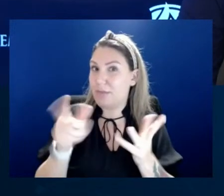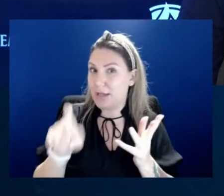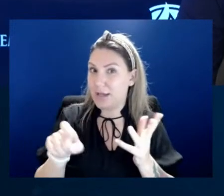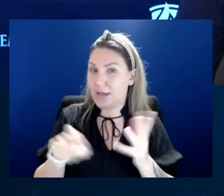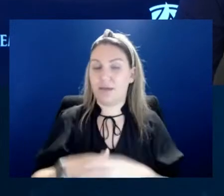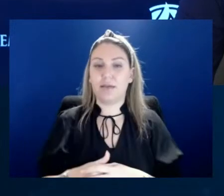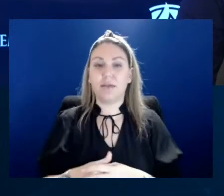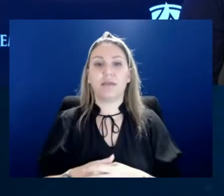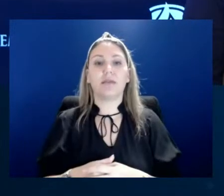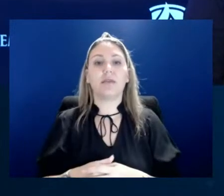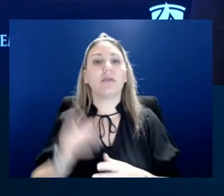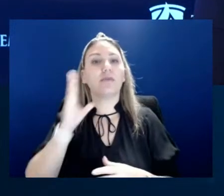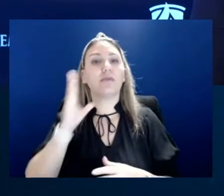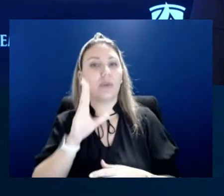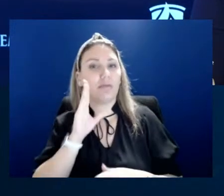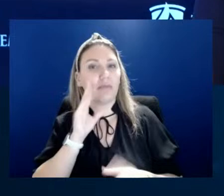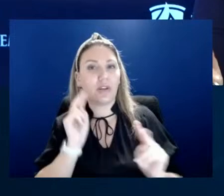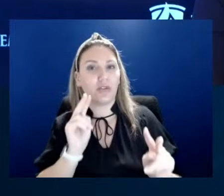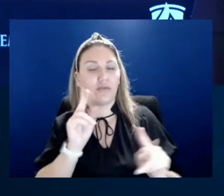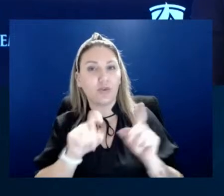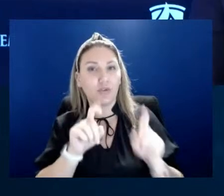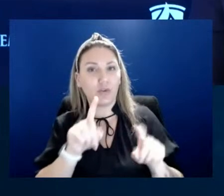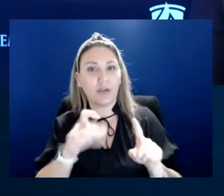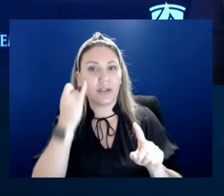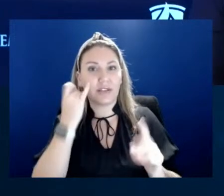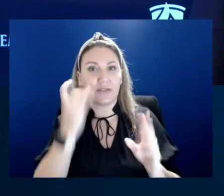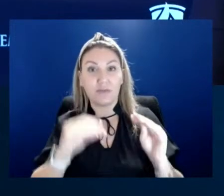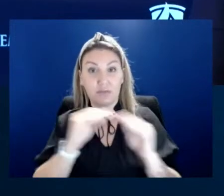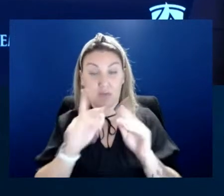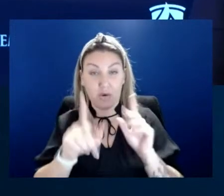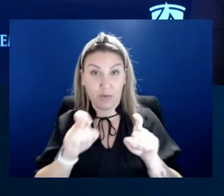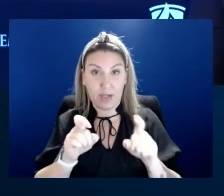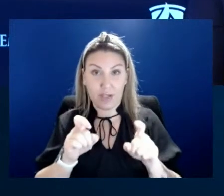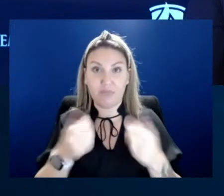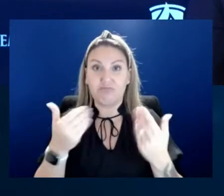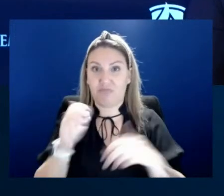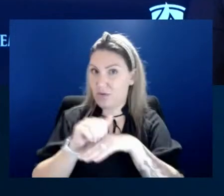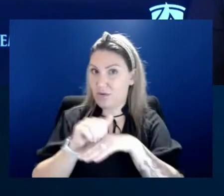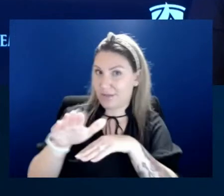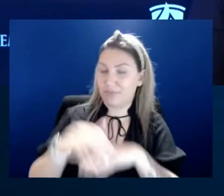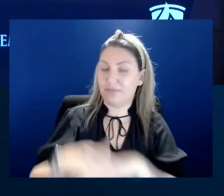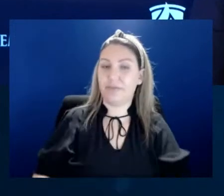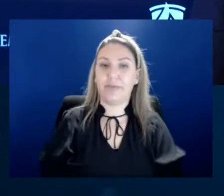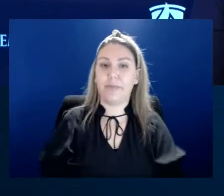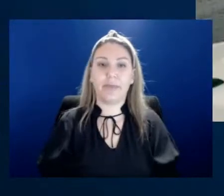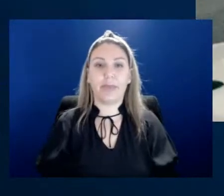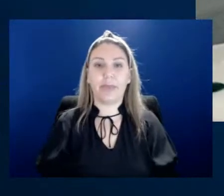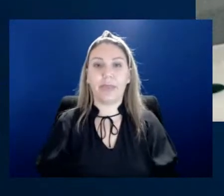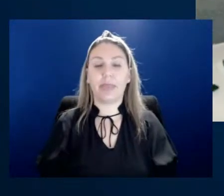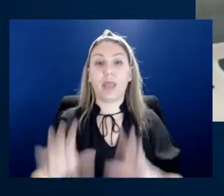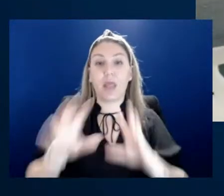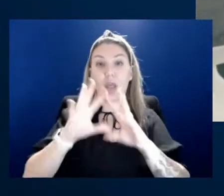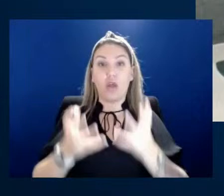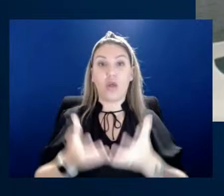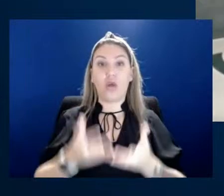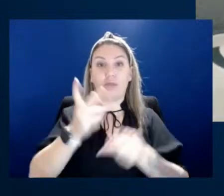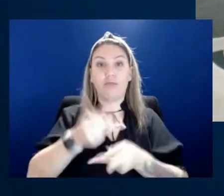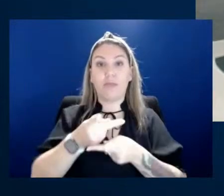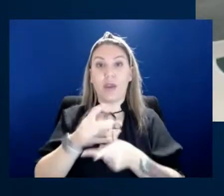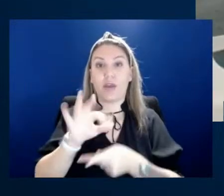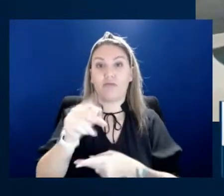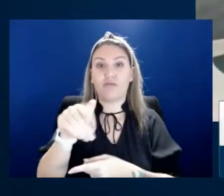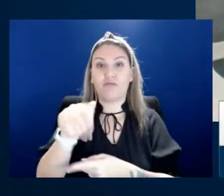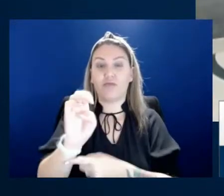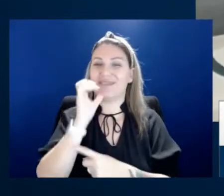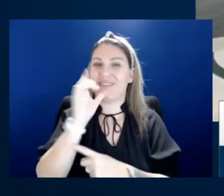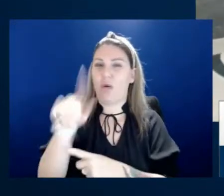watching for questions, too. So if you have more of them, go ahead and send them in. Global Care Force is not the only organization helping